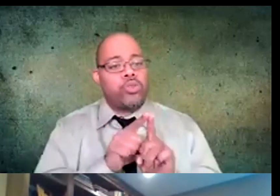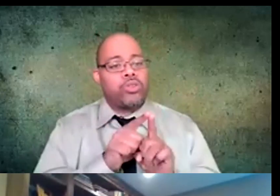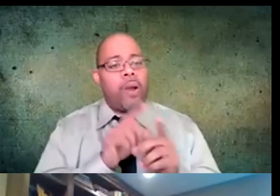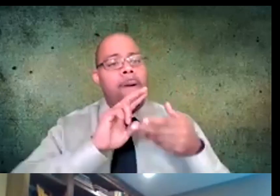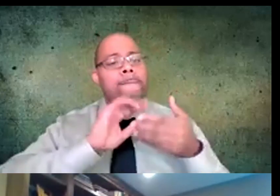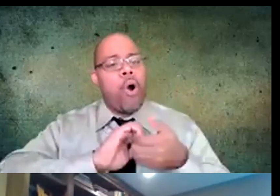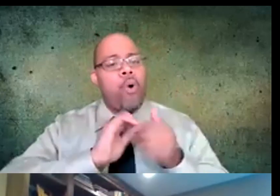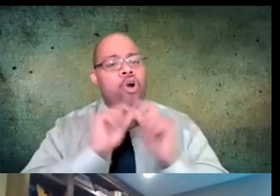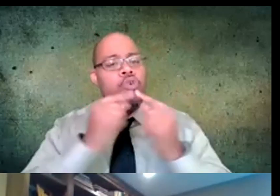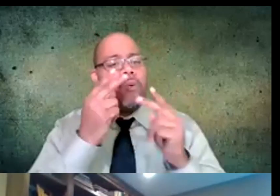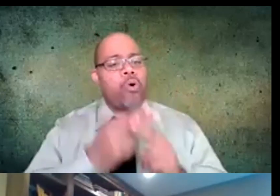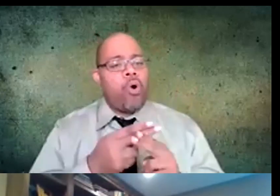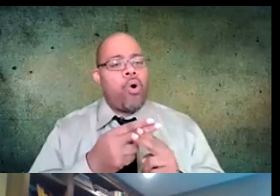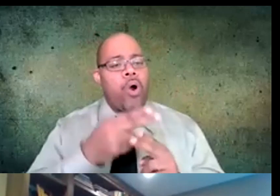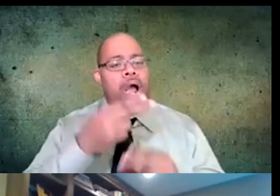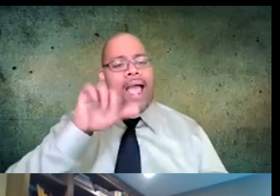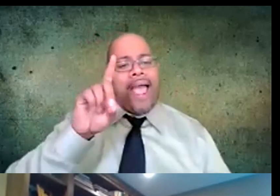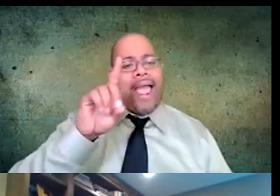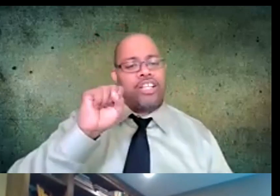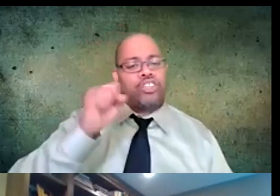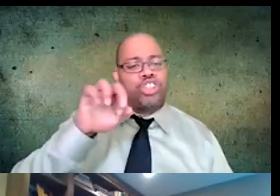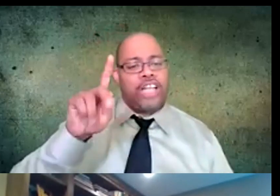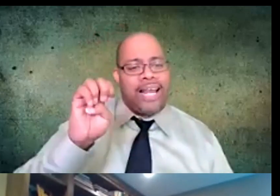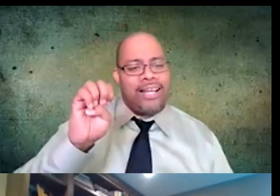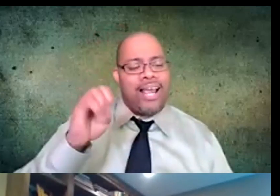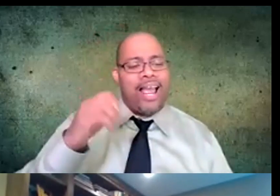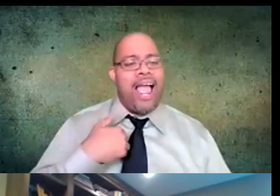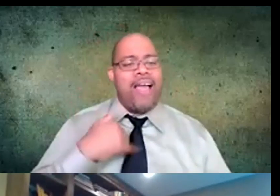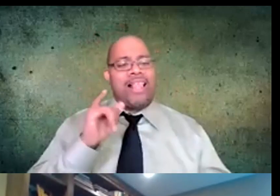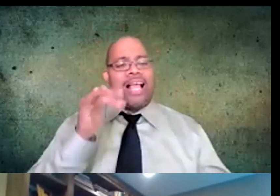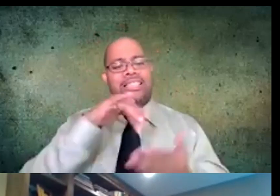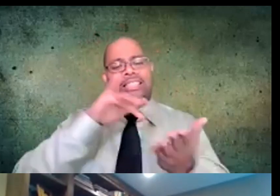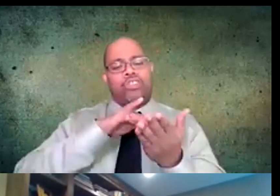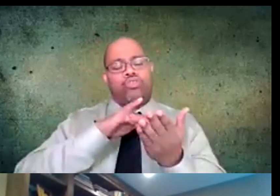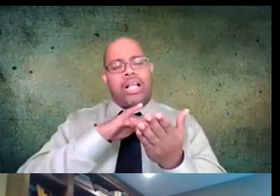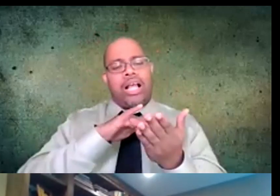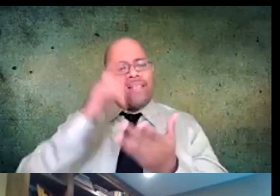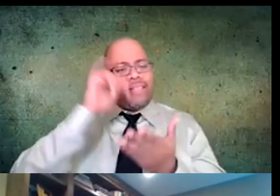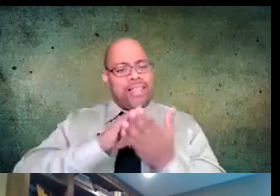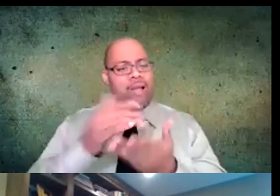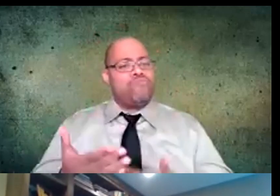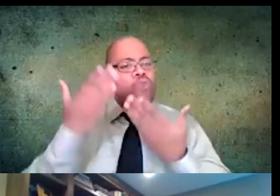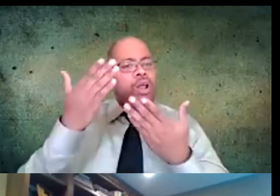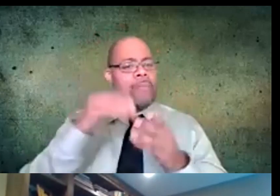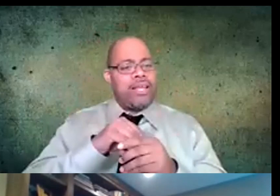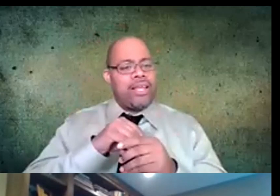a group called Handshake, which has a sort of a centralized, I think this was brought up in